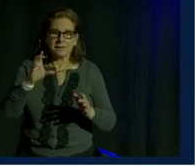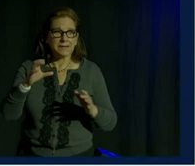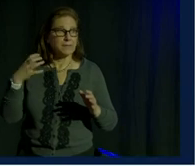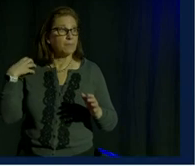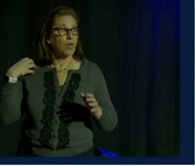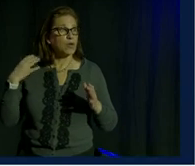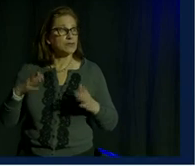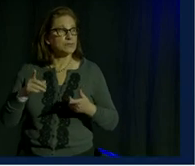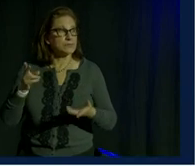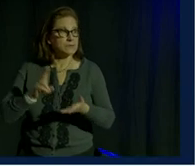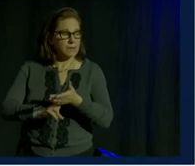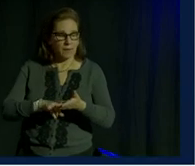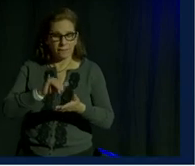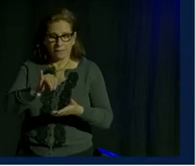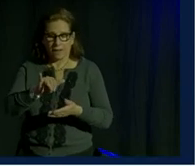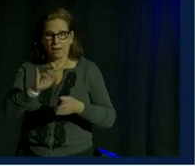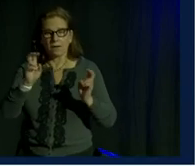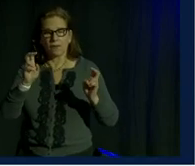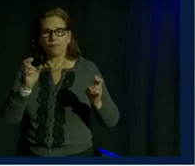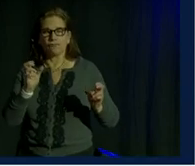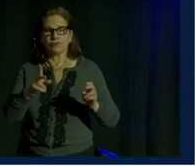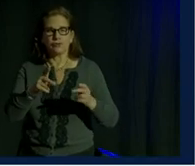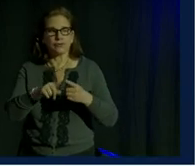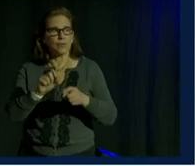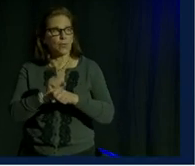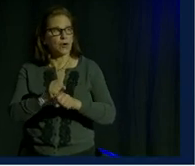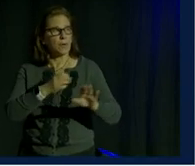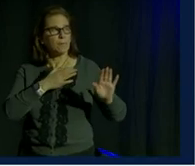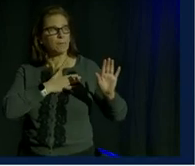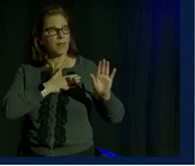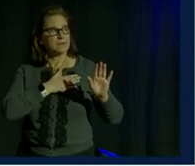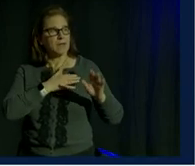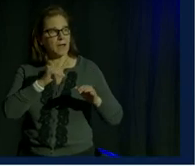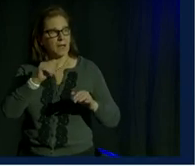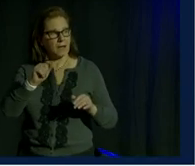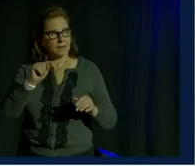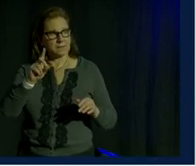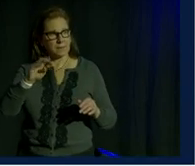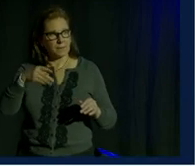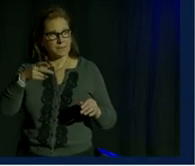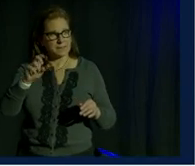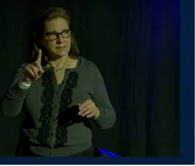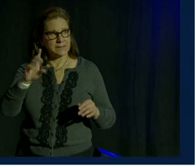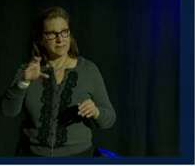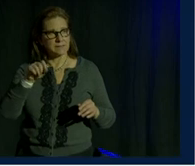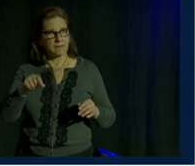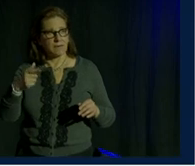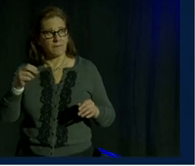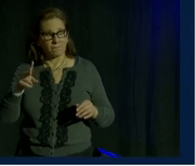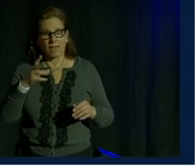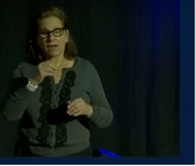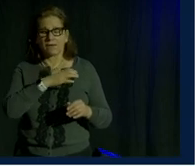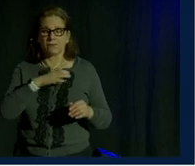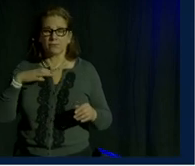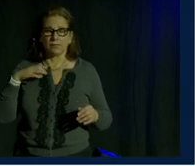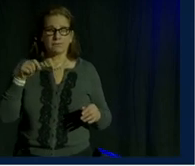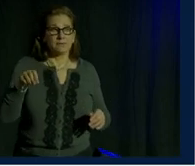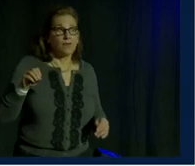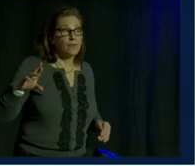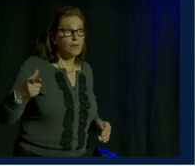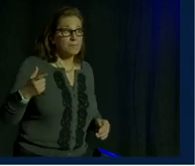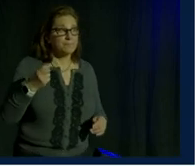at demped.dc.gov or federalcitycouncil.org. As the next step in the Return to Work